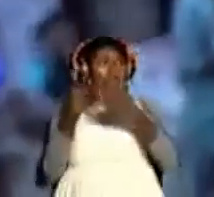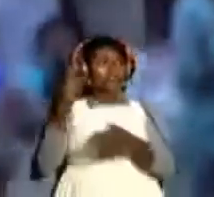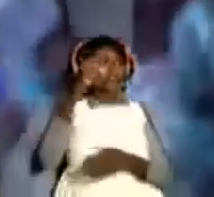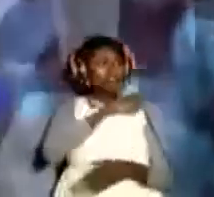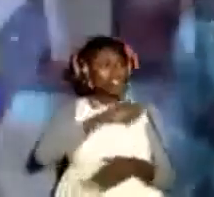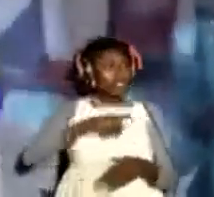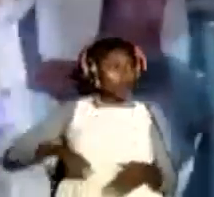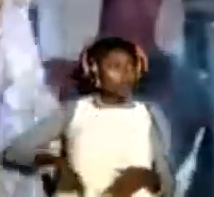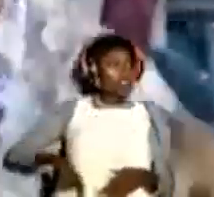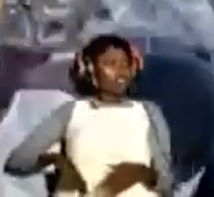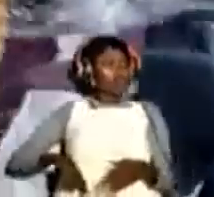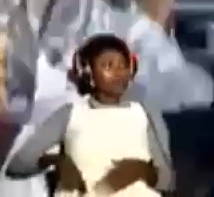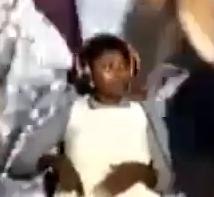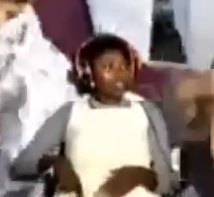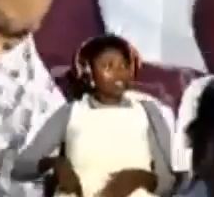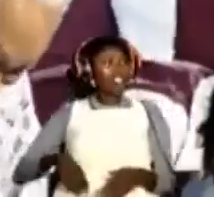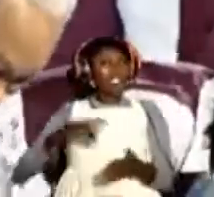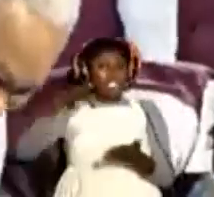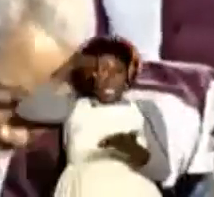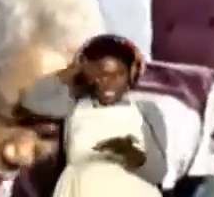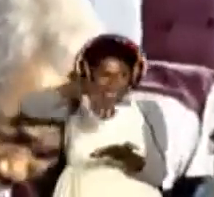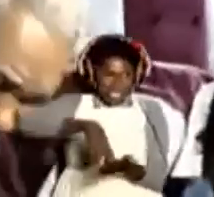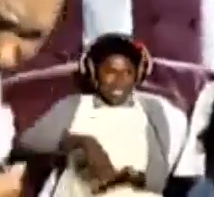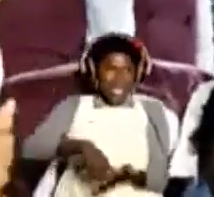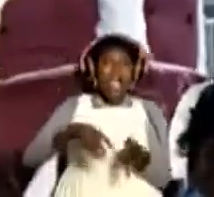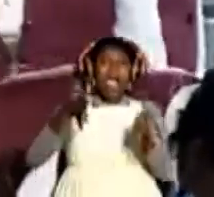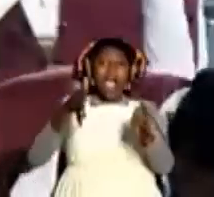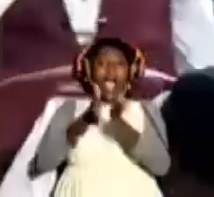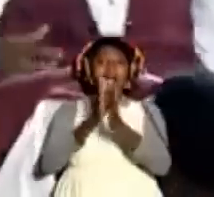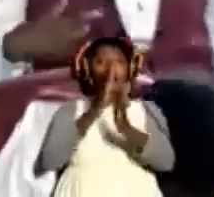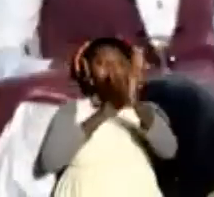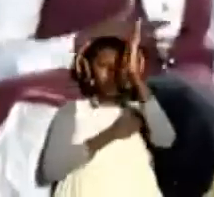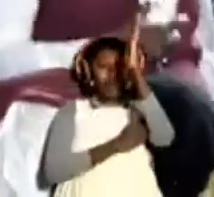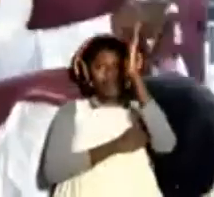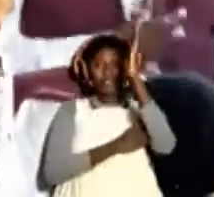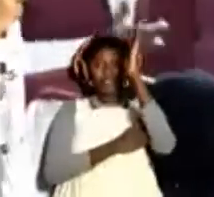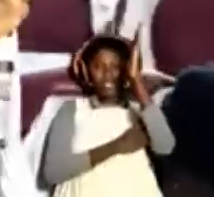Lord. Go on your knees and say, oh God,